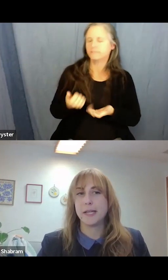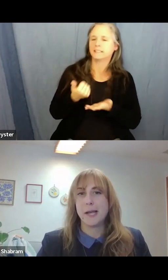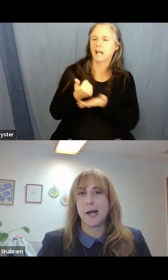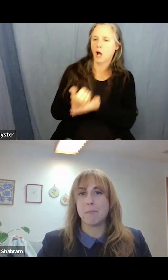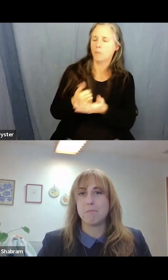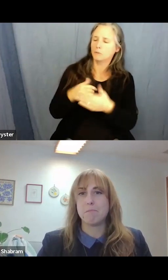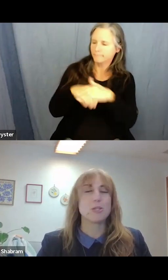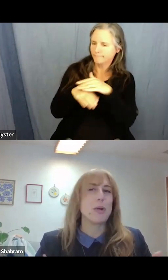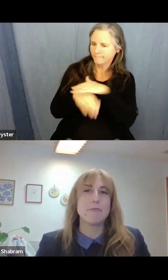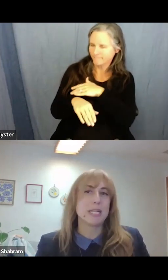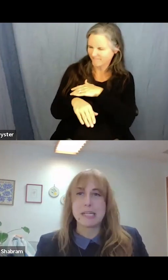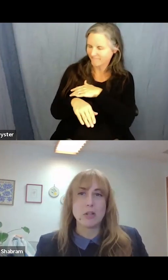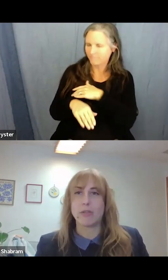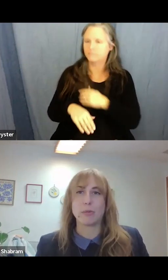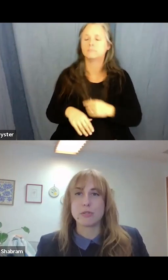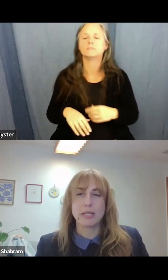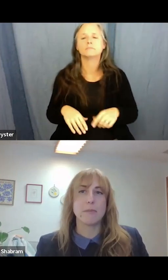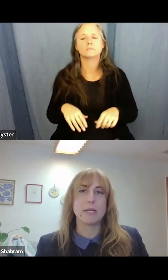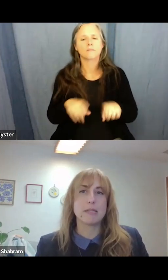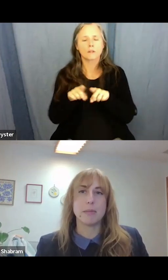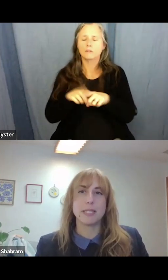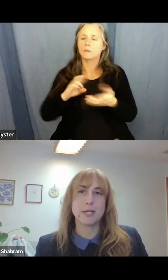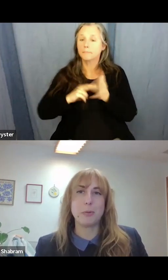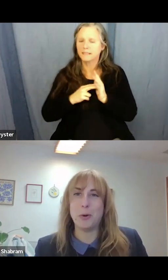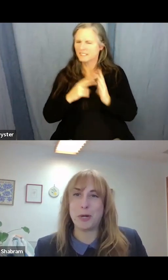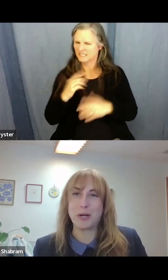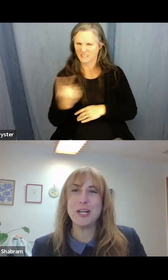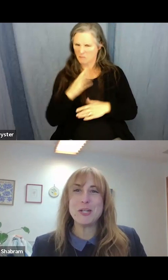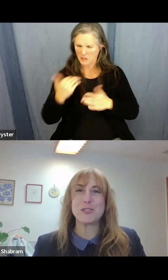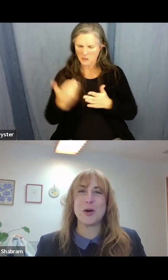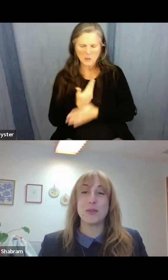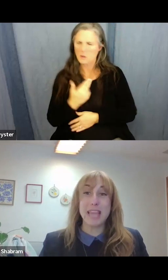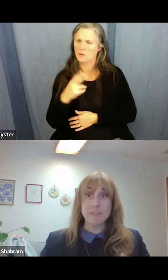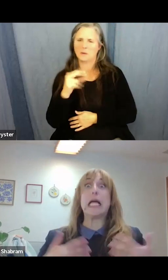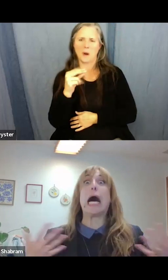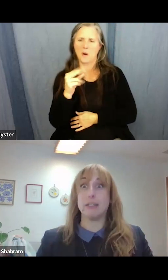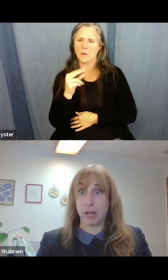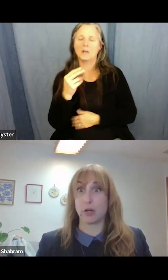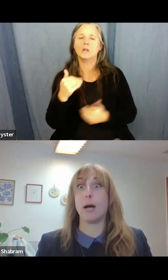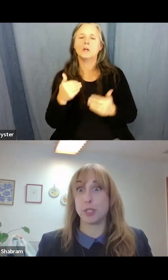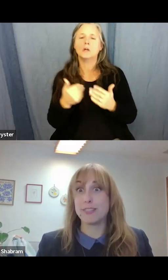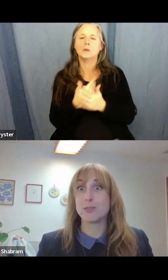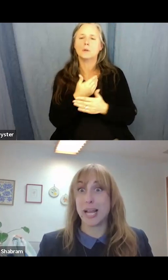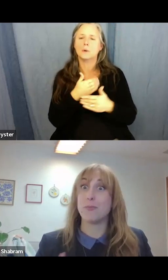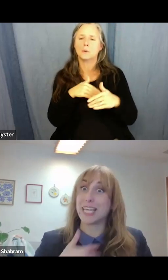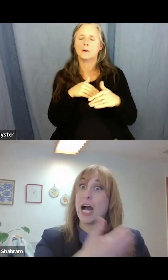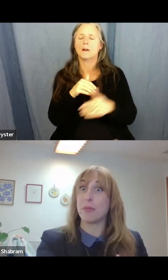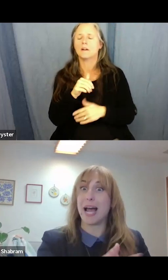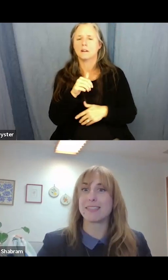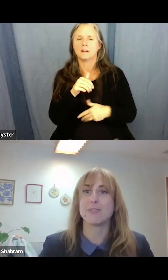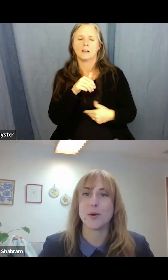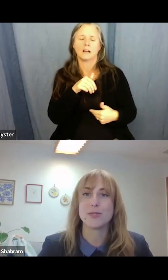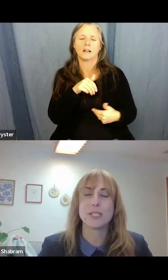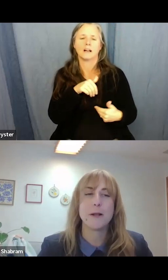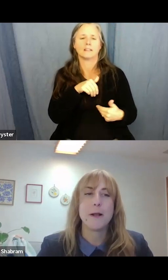day. Also, every single other person on campus is a mandated reporter. So they have a lot of other options, right? And we can help